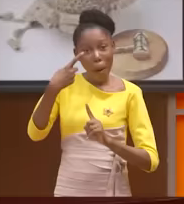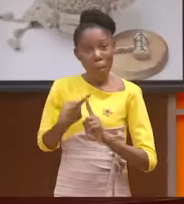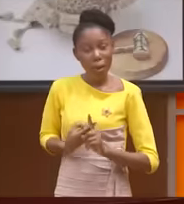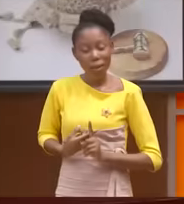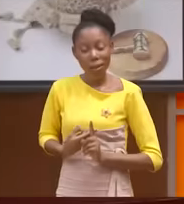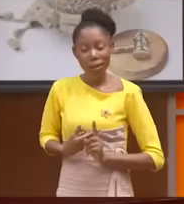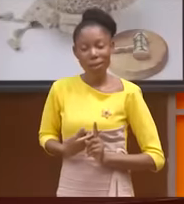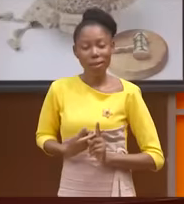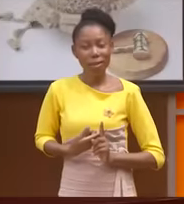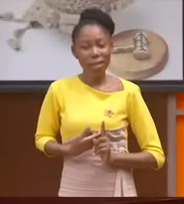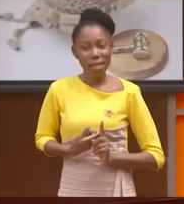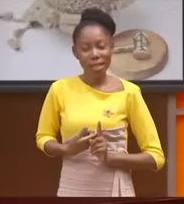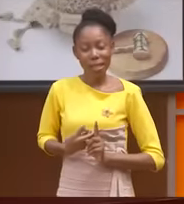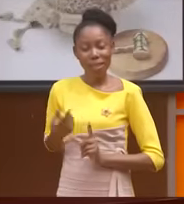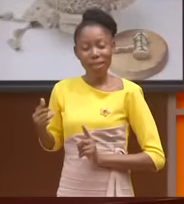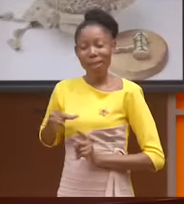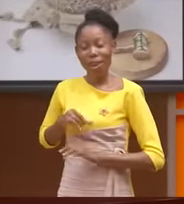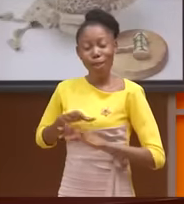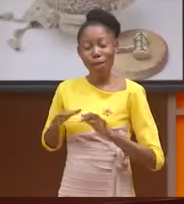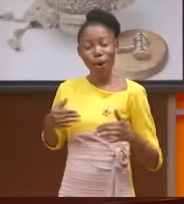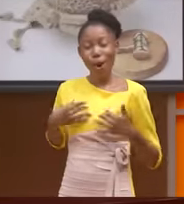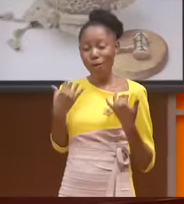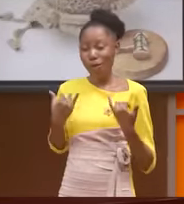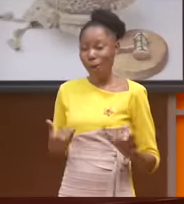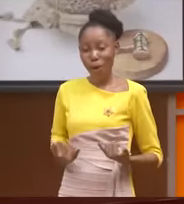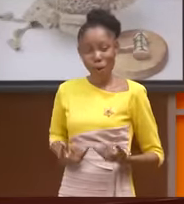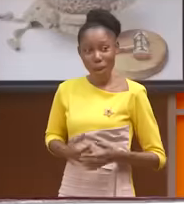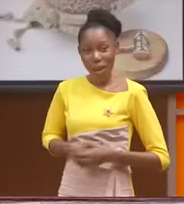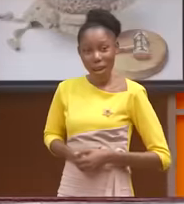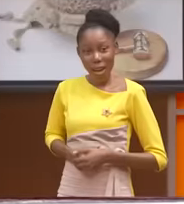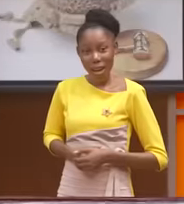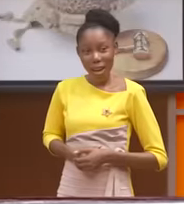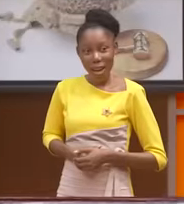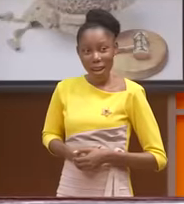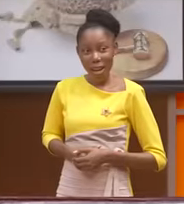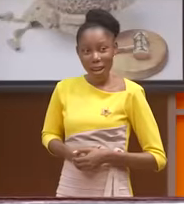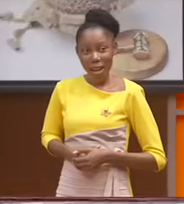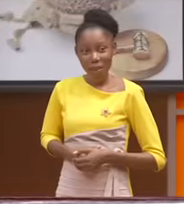to you. I don't have right now. You don't have? Right now.